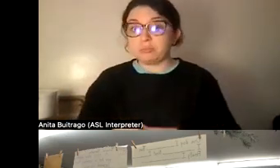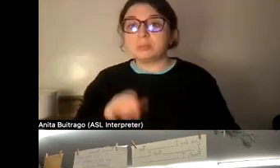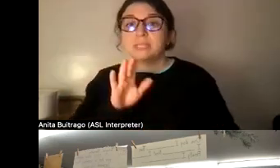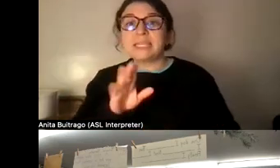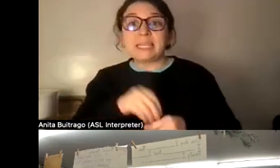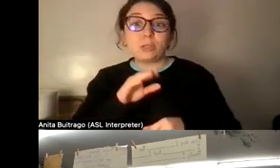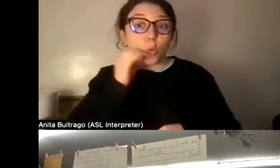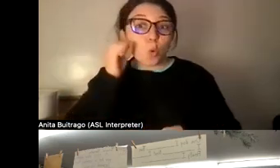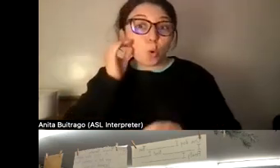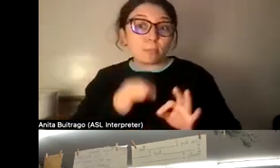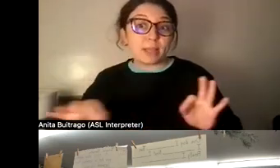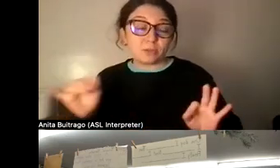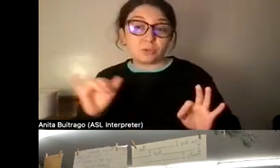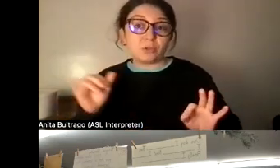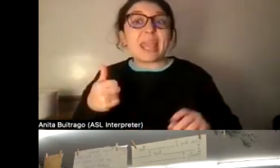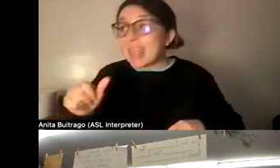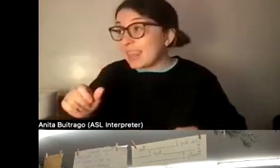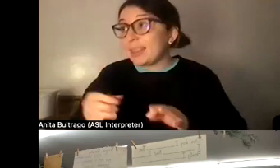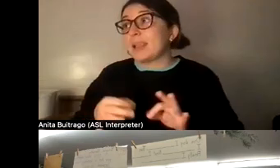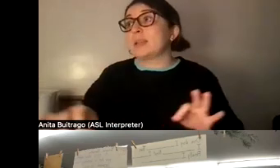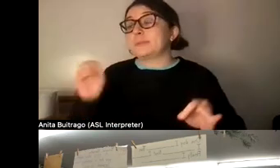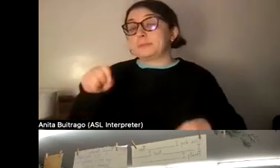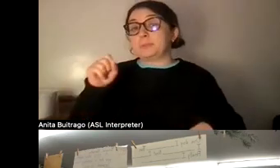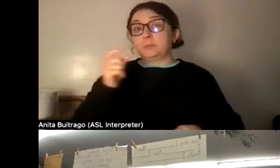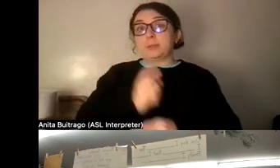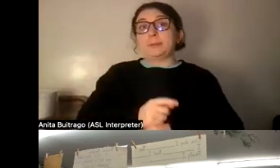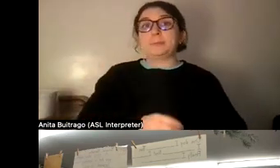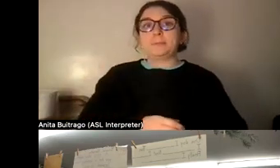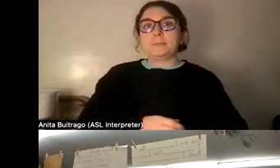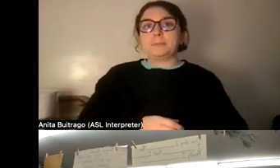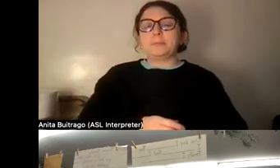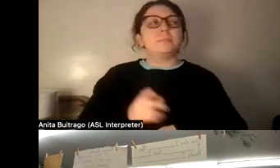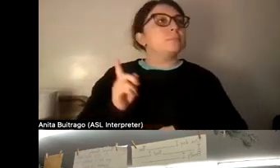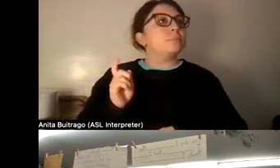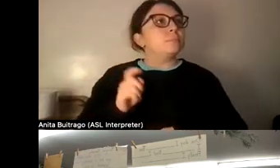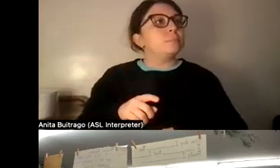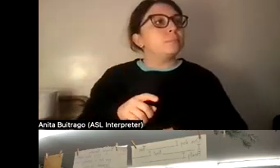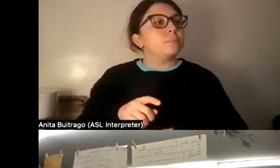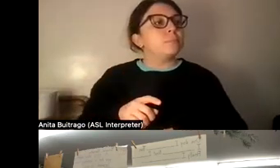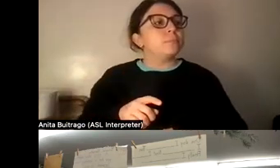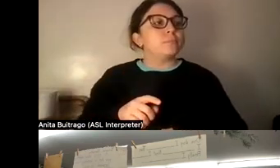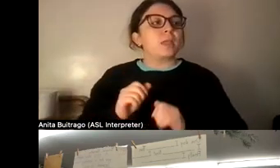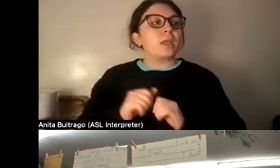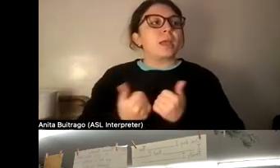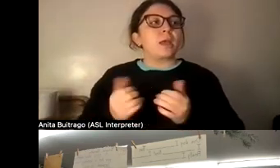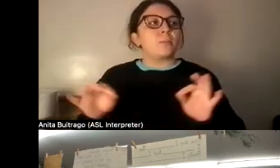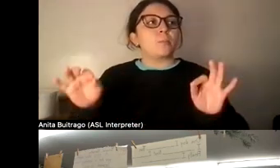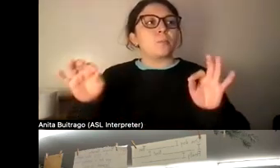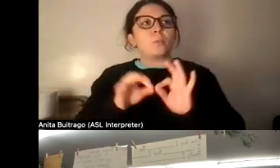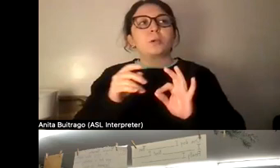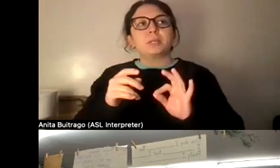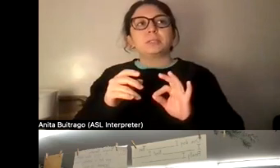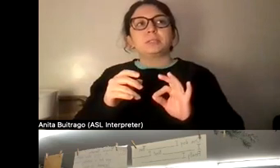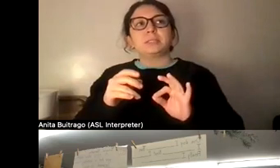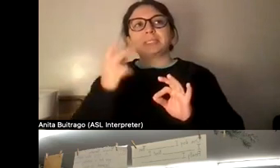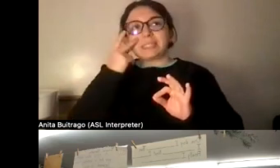language. How important would you say it is to sit with them so they see the book? Like both my kids are little